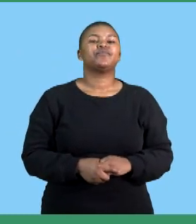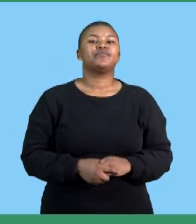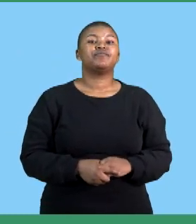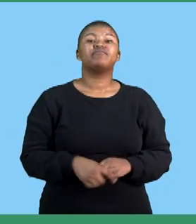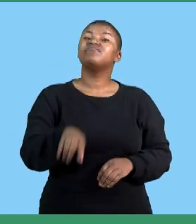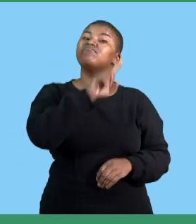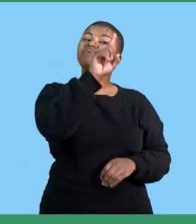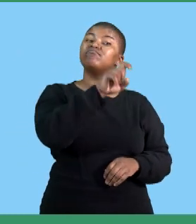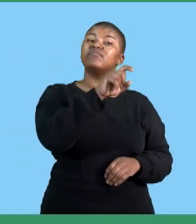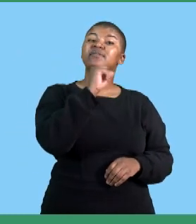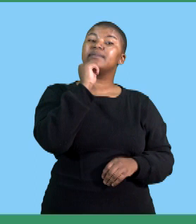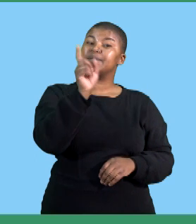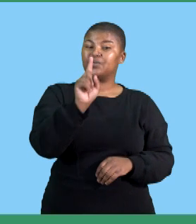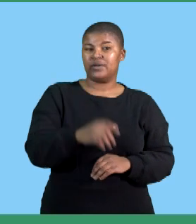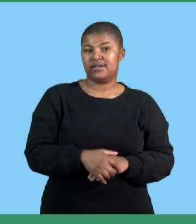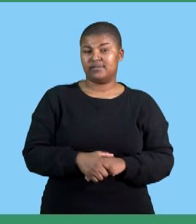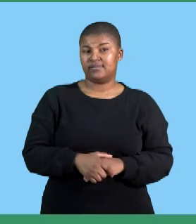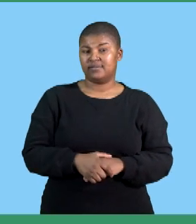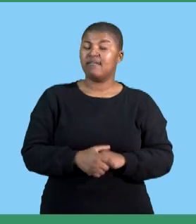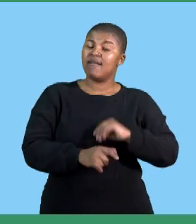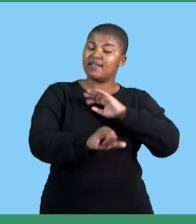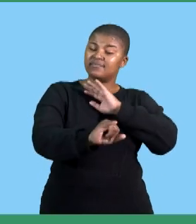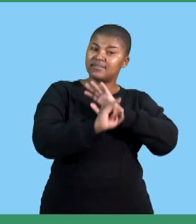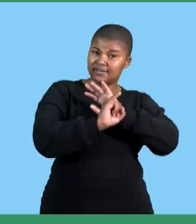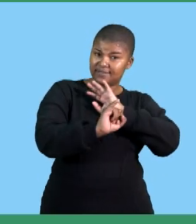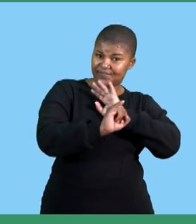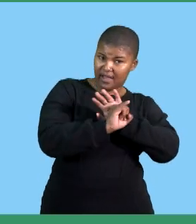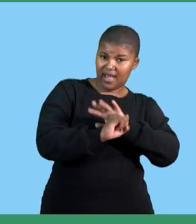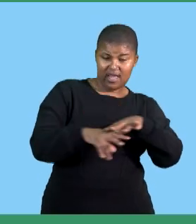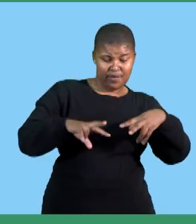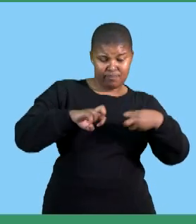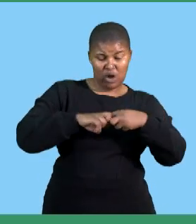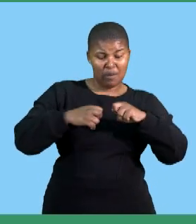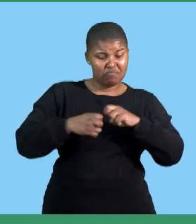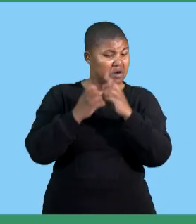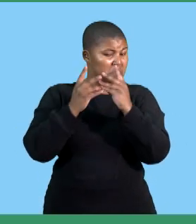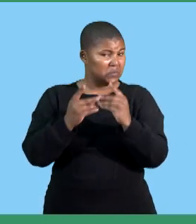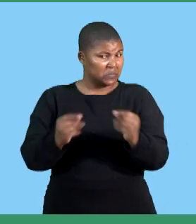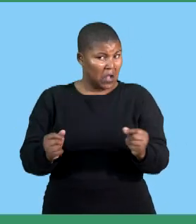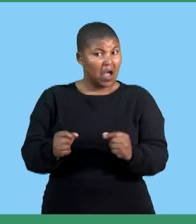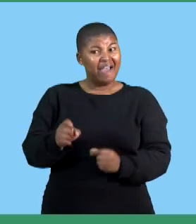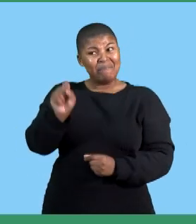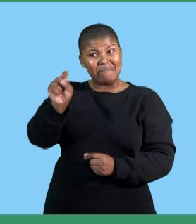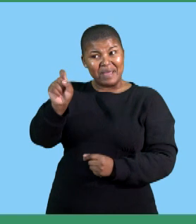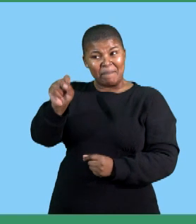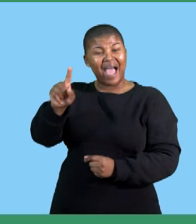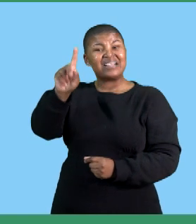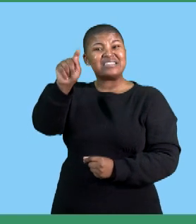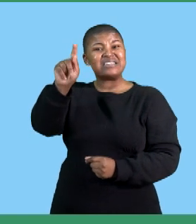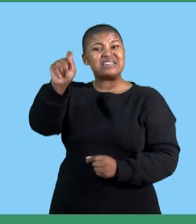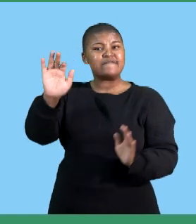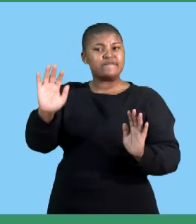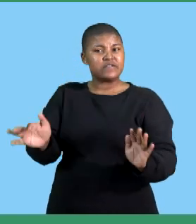The question will then say, identify the problem-solving technique applied by Tony